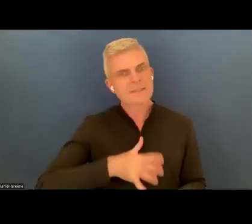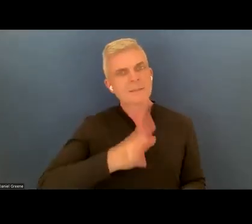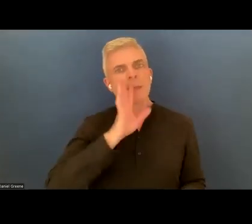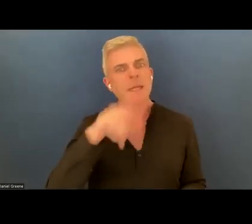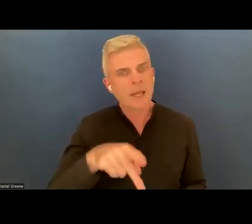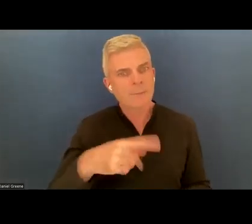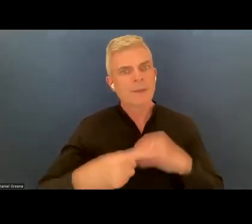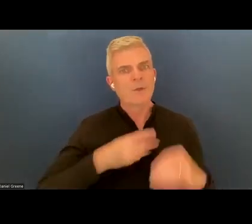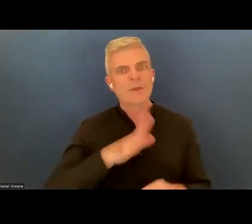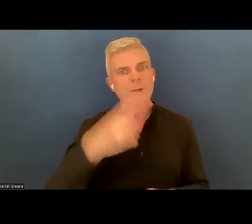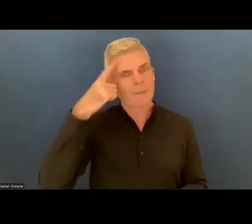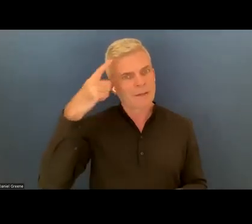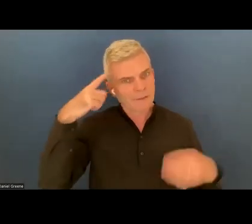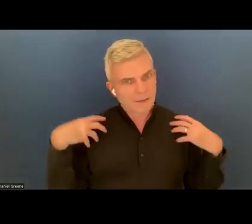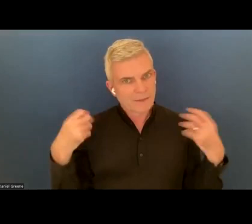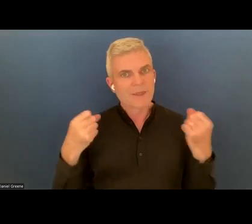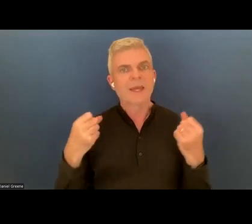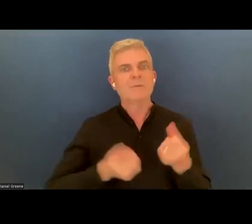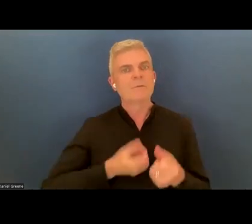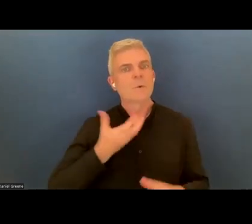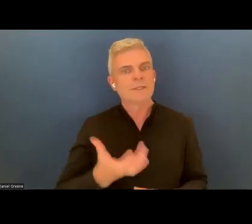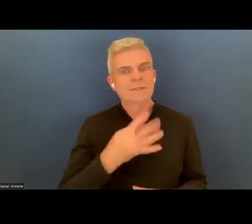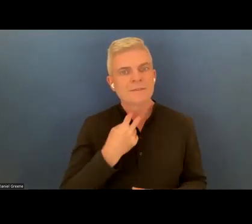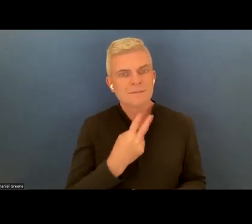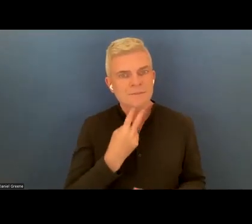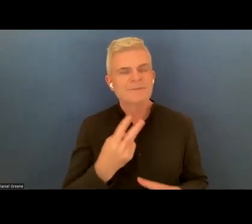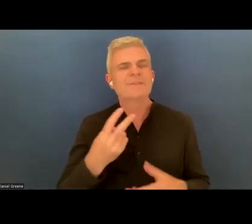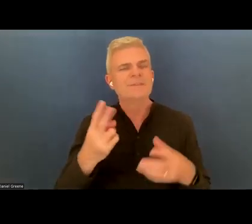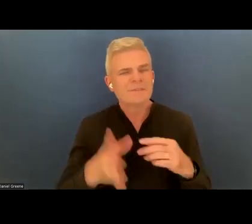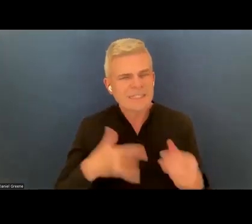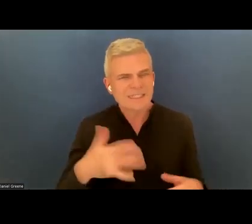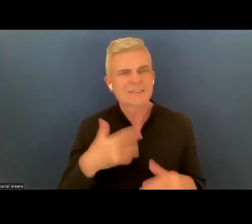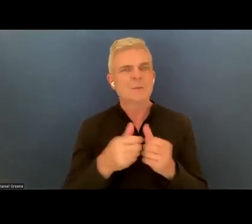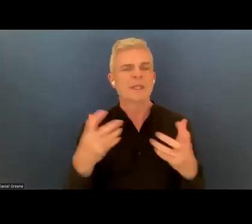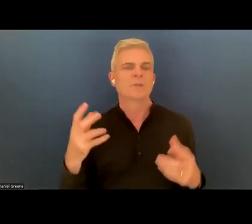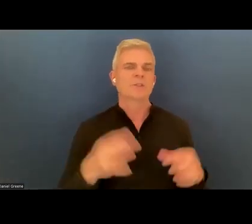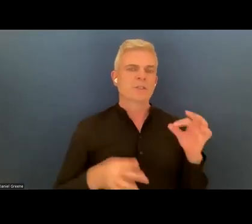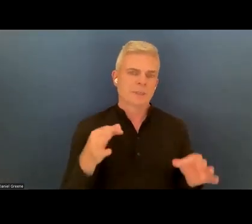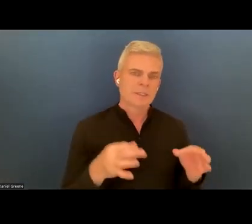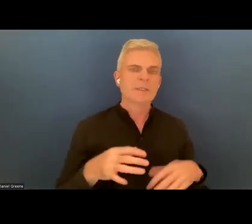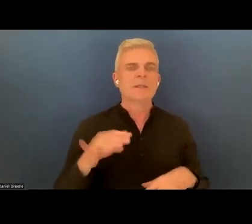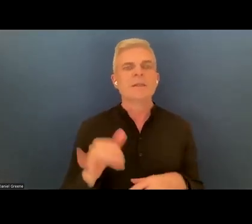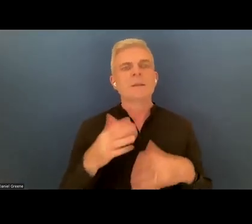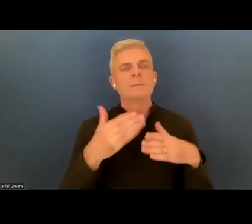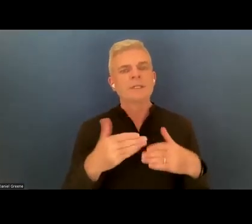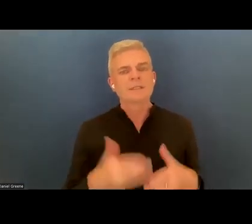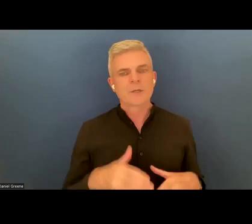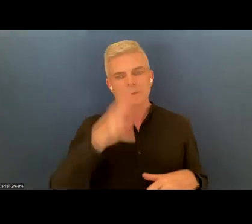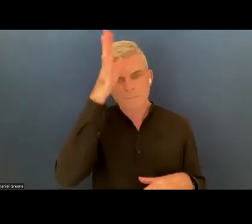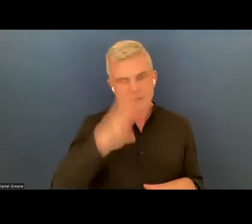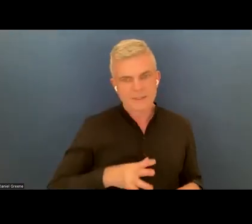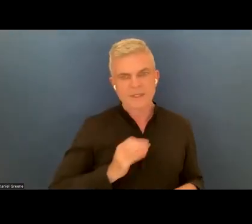men can voice their feelings without judgment. These spaces break down the stigma surrounding men and their feelings and mean fewer